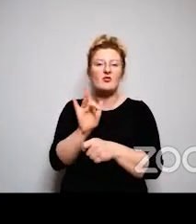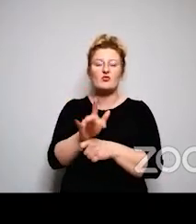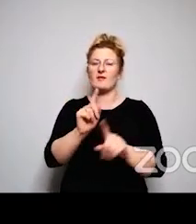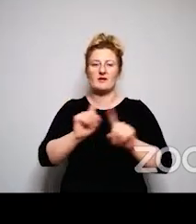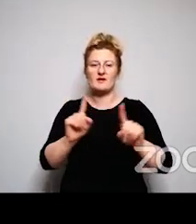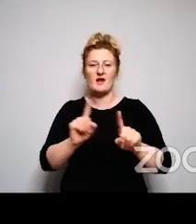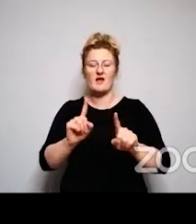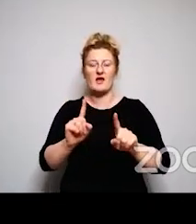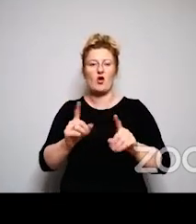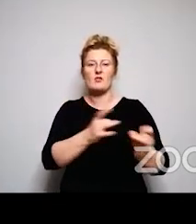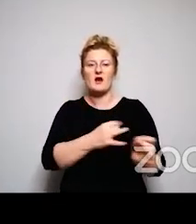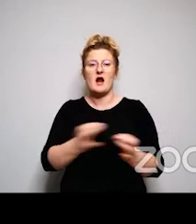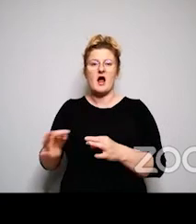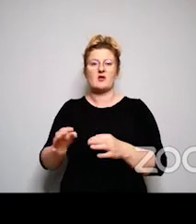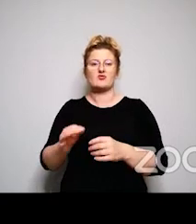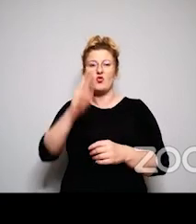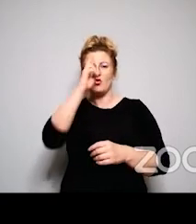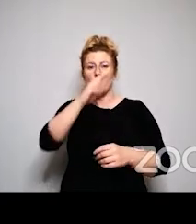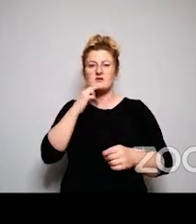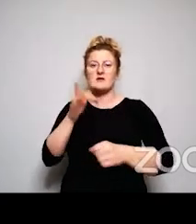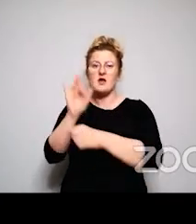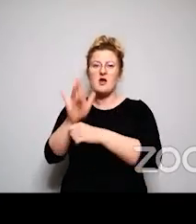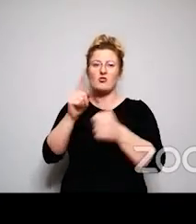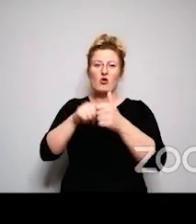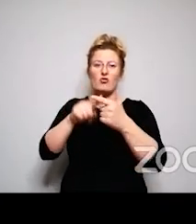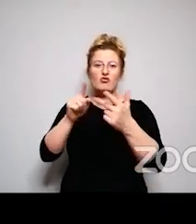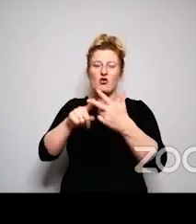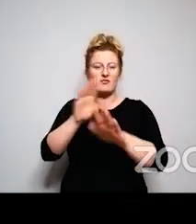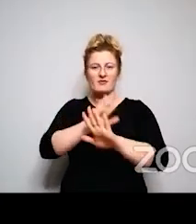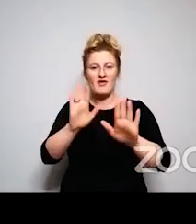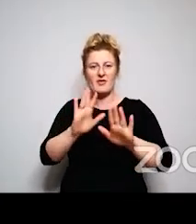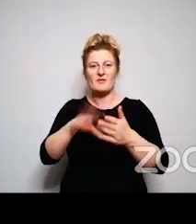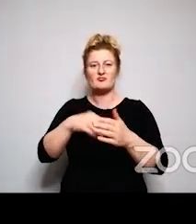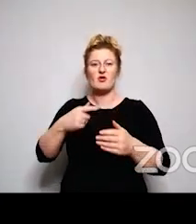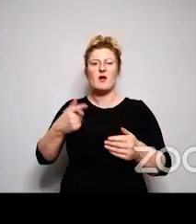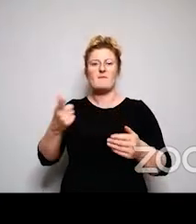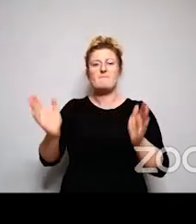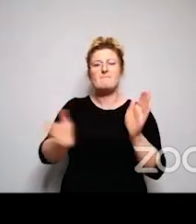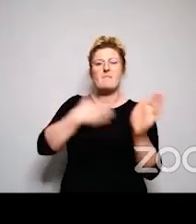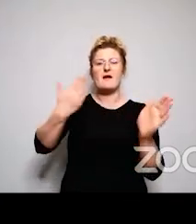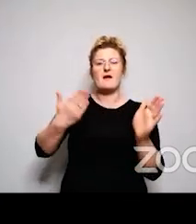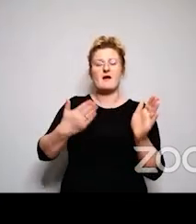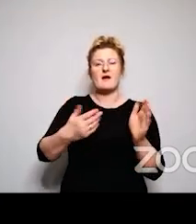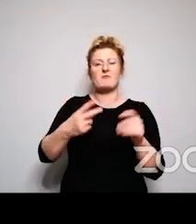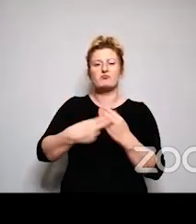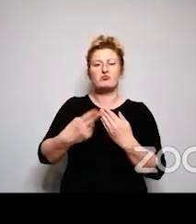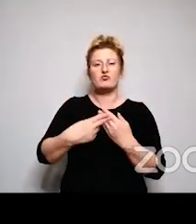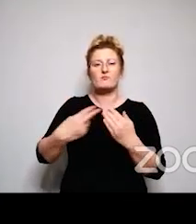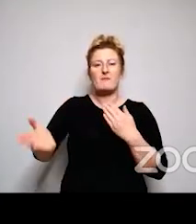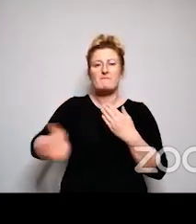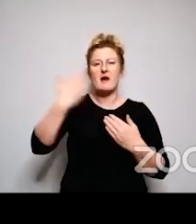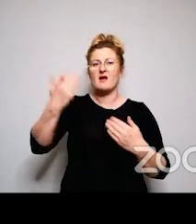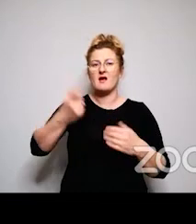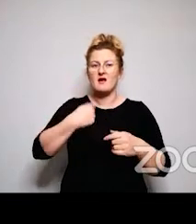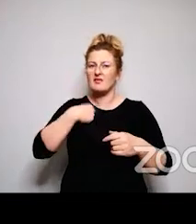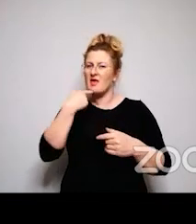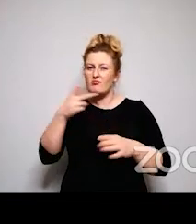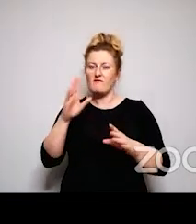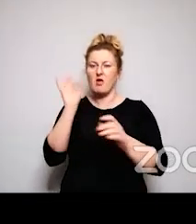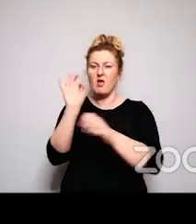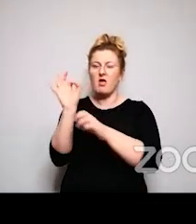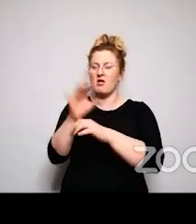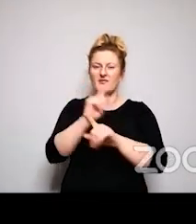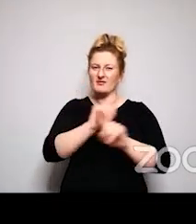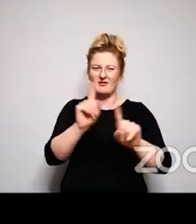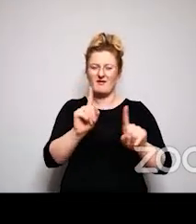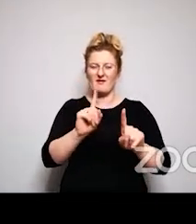children are going to school not regularly, which is already a sign of violence. We don't say that. Like, it's just, oh yeah, we've